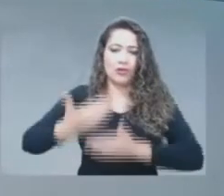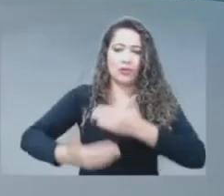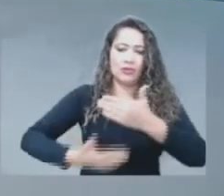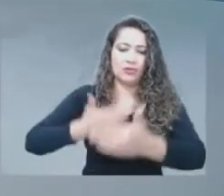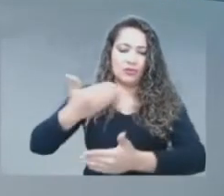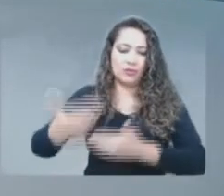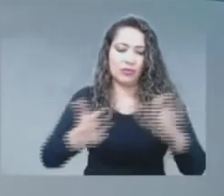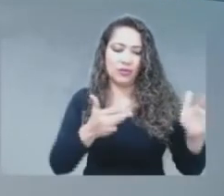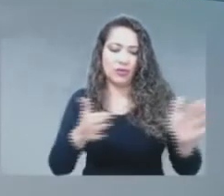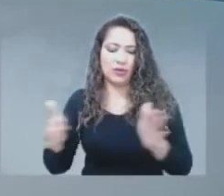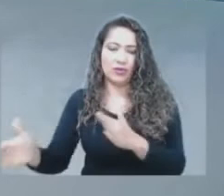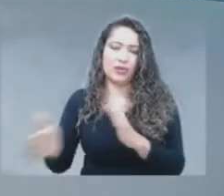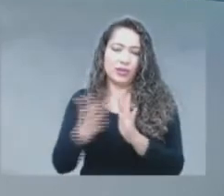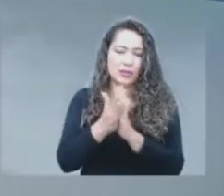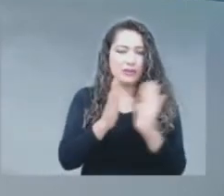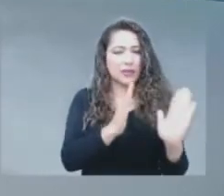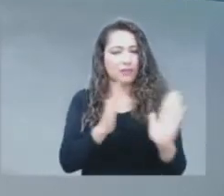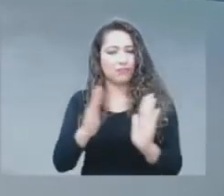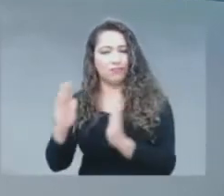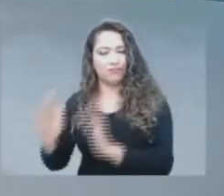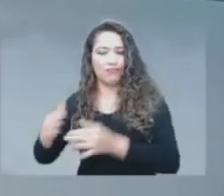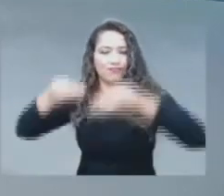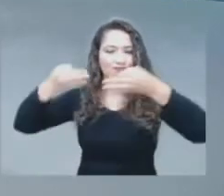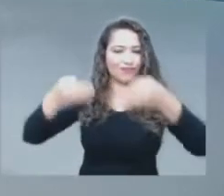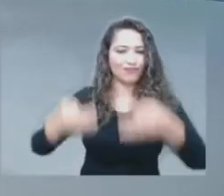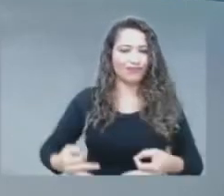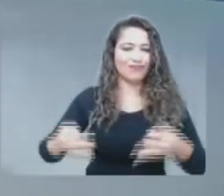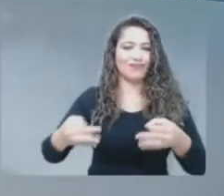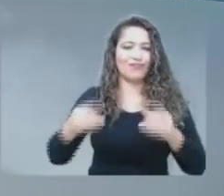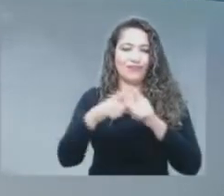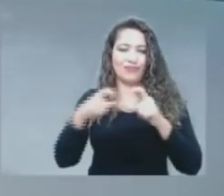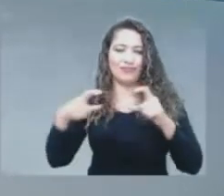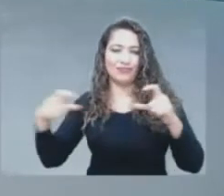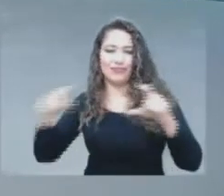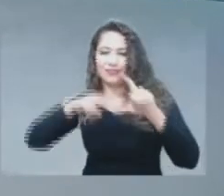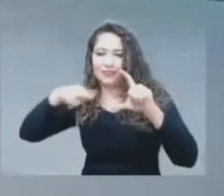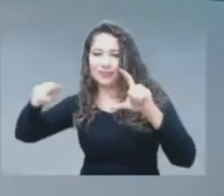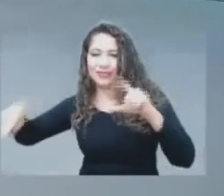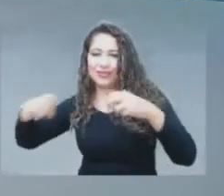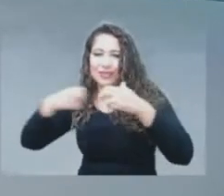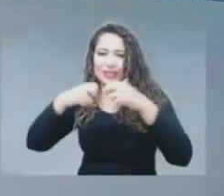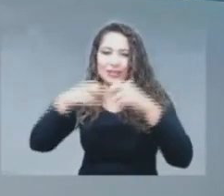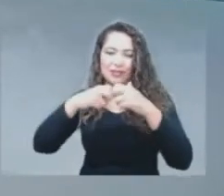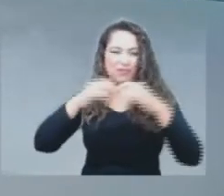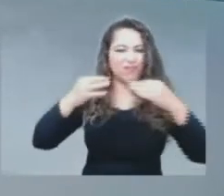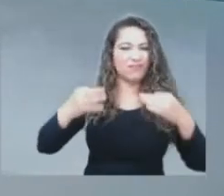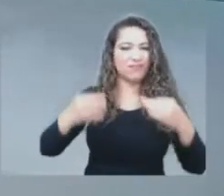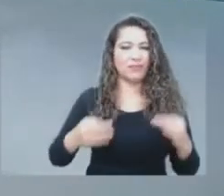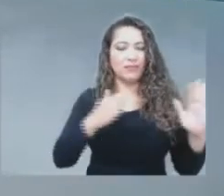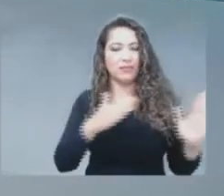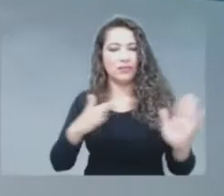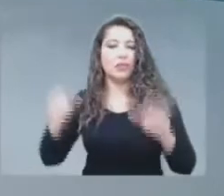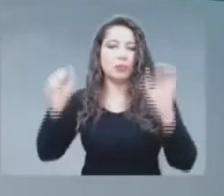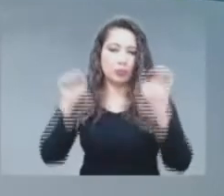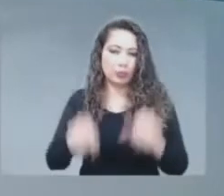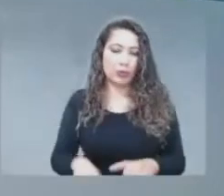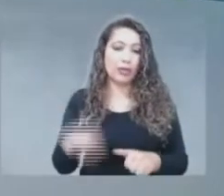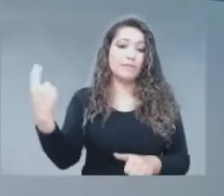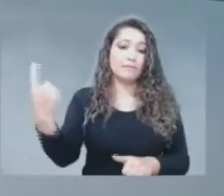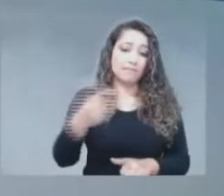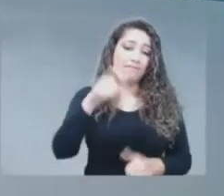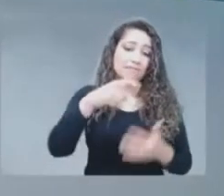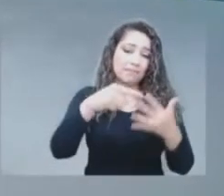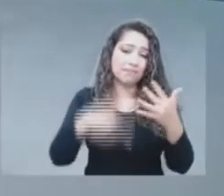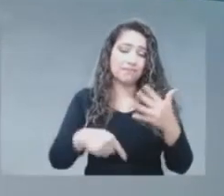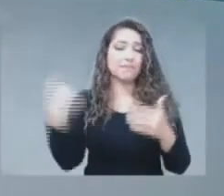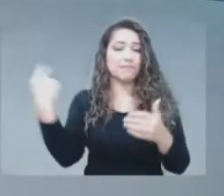and then above all to be able to guarantee there that it's available at the time when we need it, and then